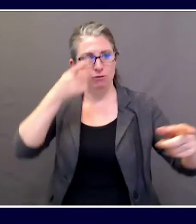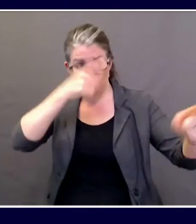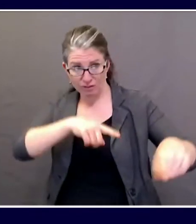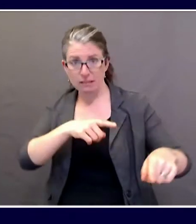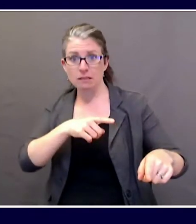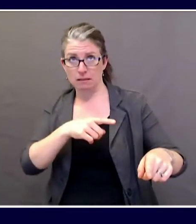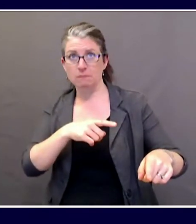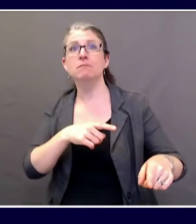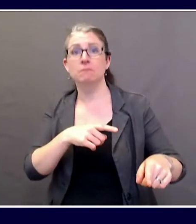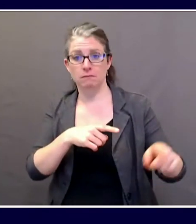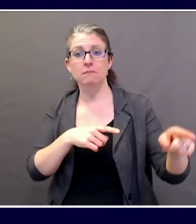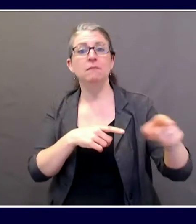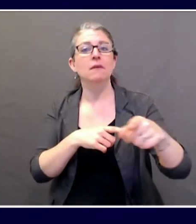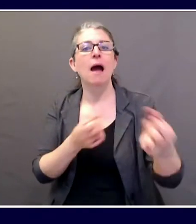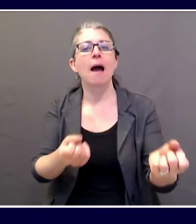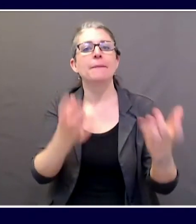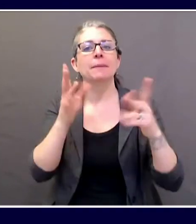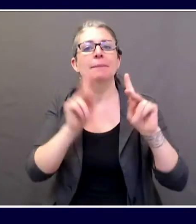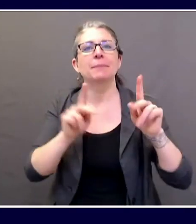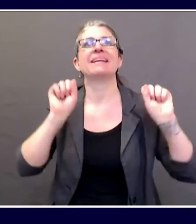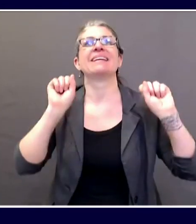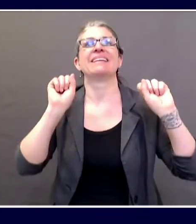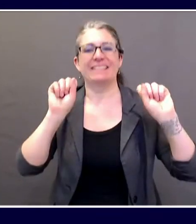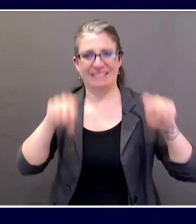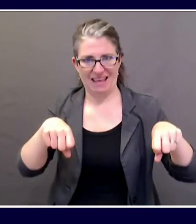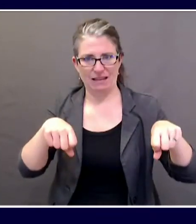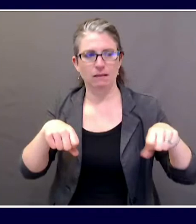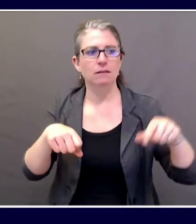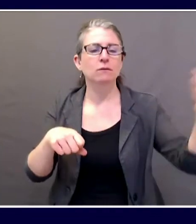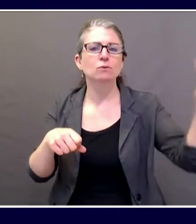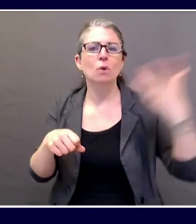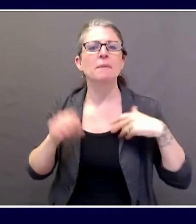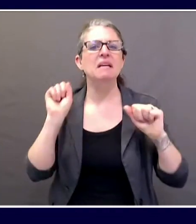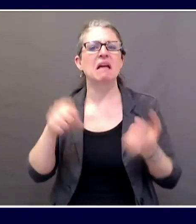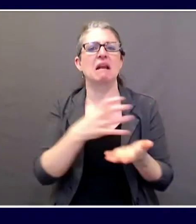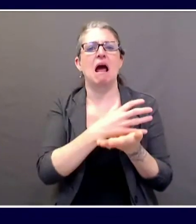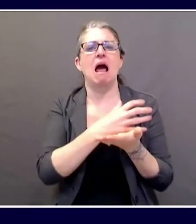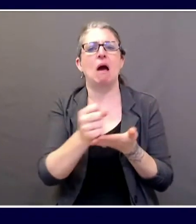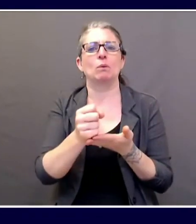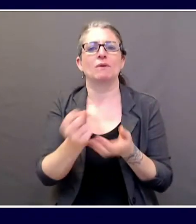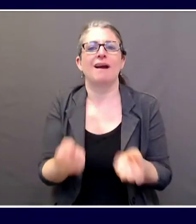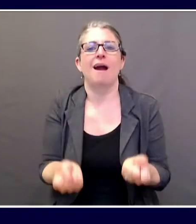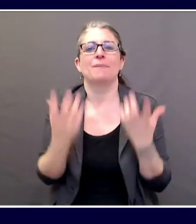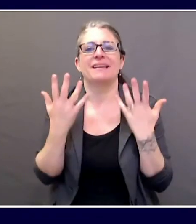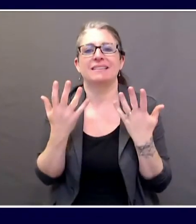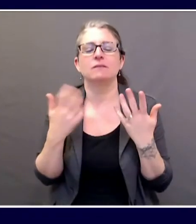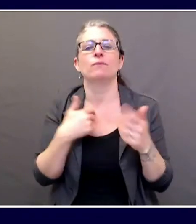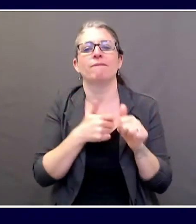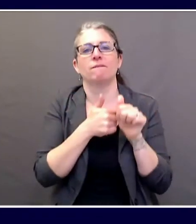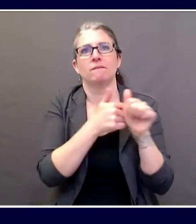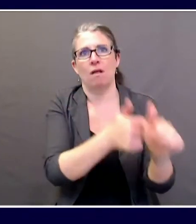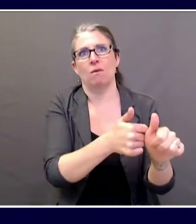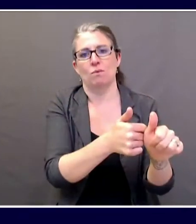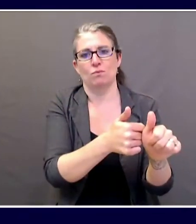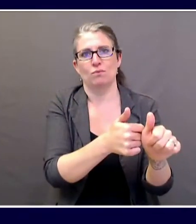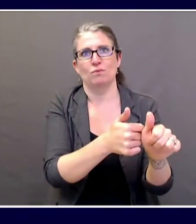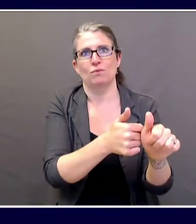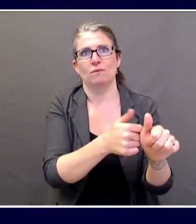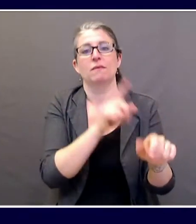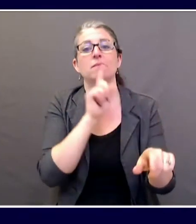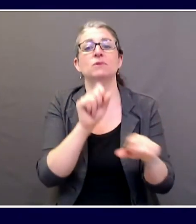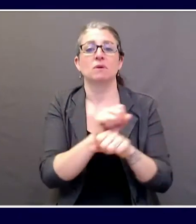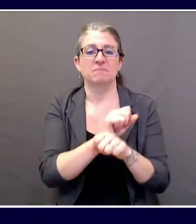with their patients this week. Those doses are at their clinics and being used right now this week. But given that significant